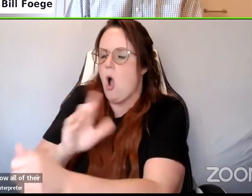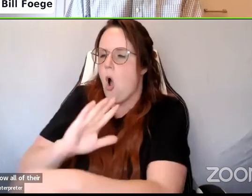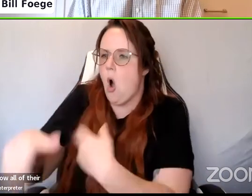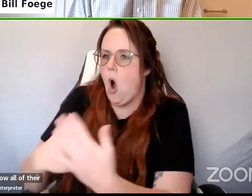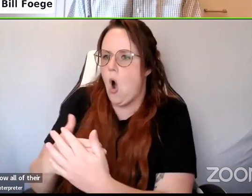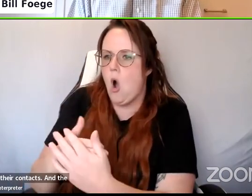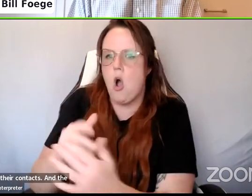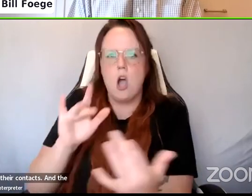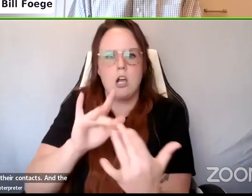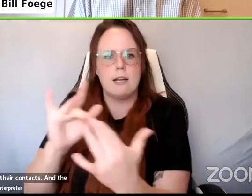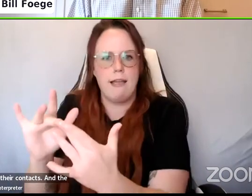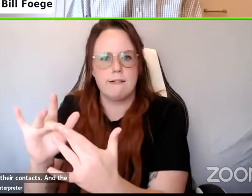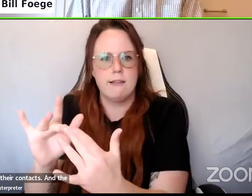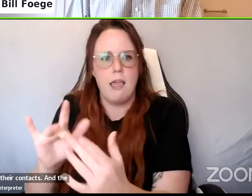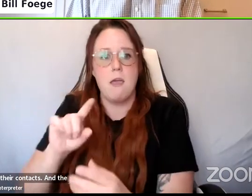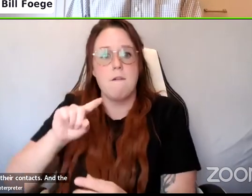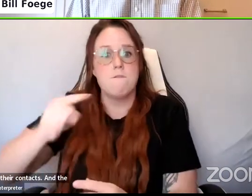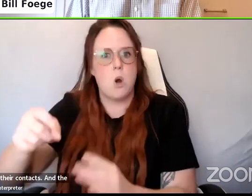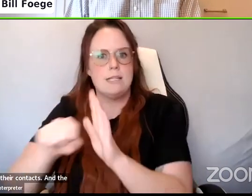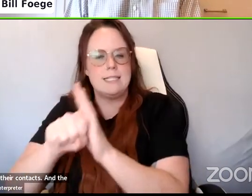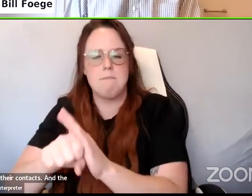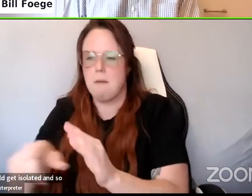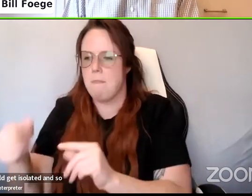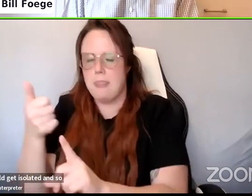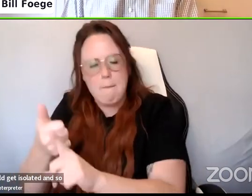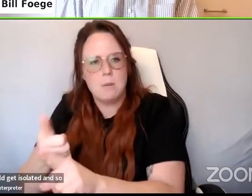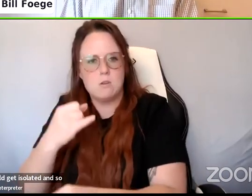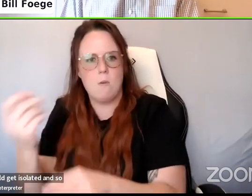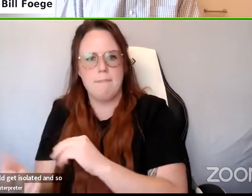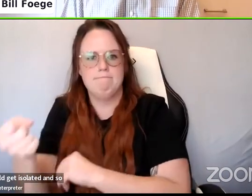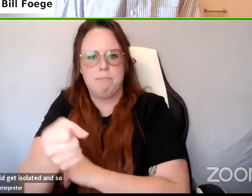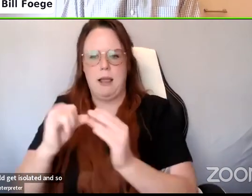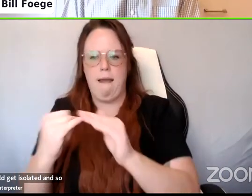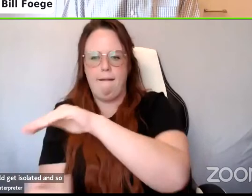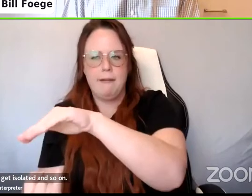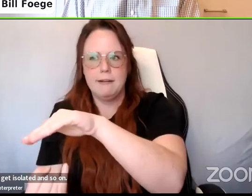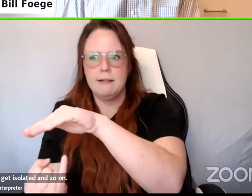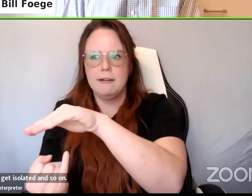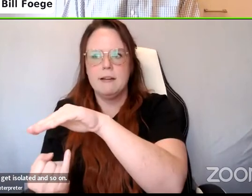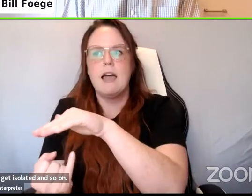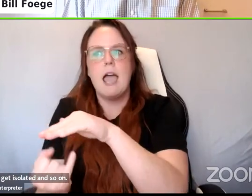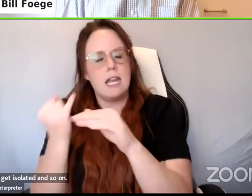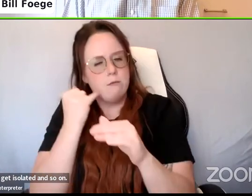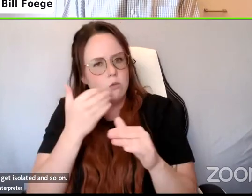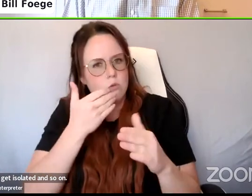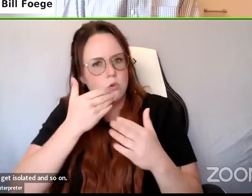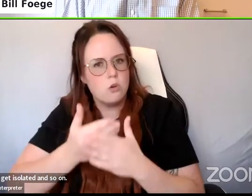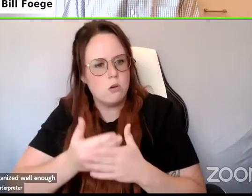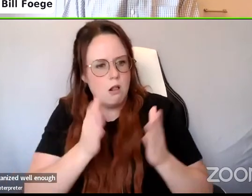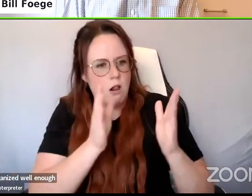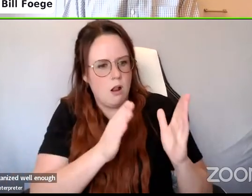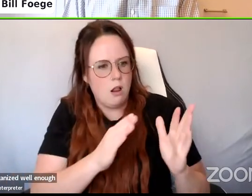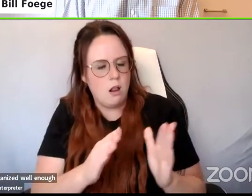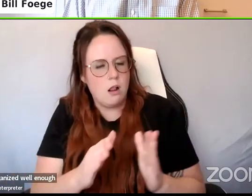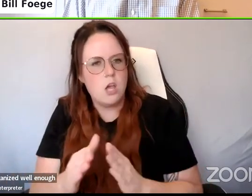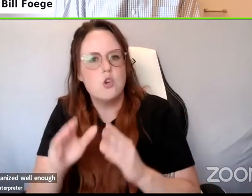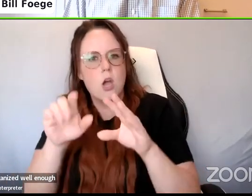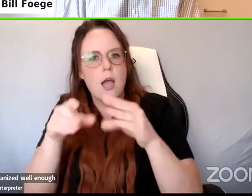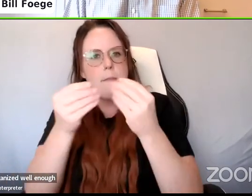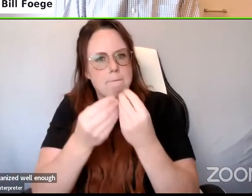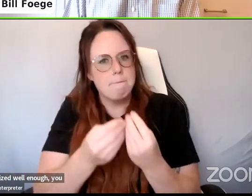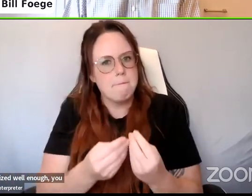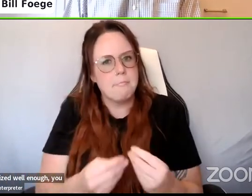in a contact would get isolated and so on and it would if you were organized well enough you could get rid of smallpox without